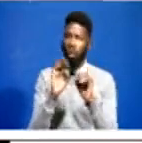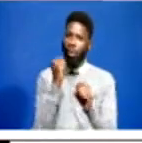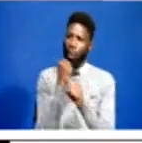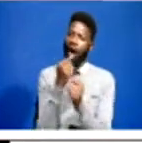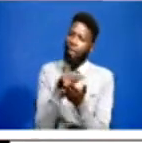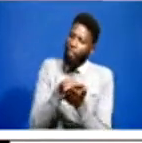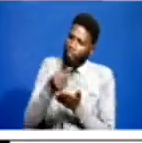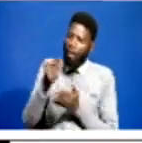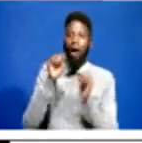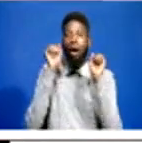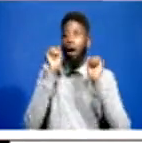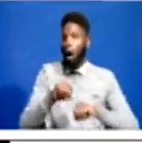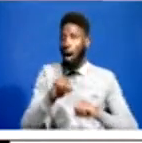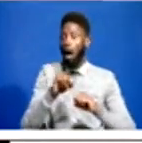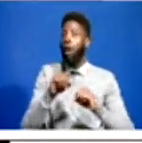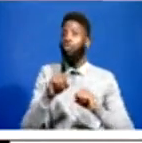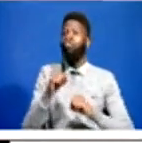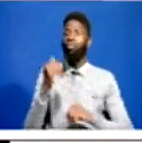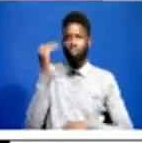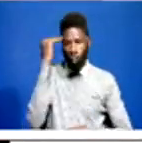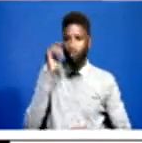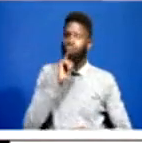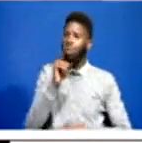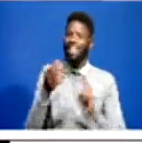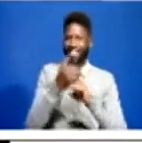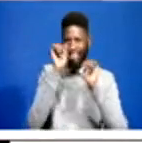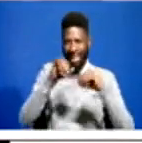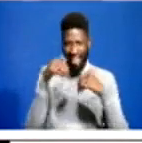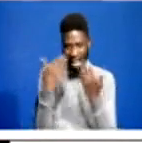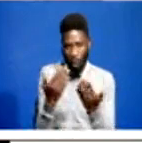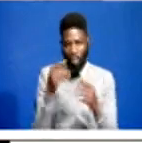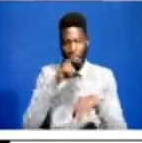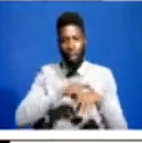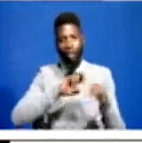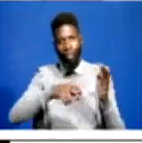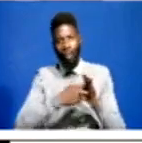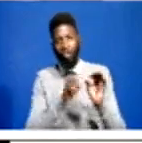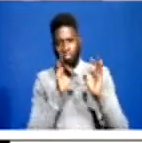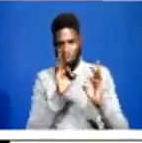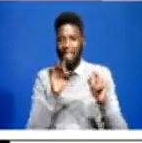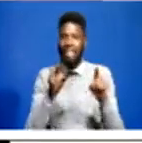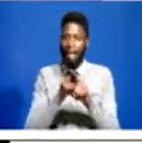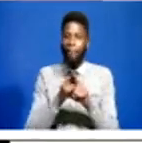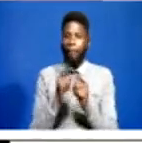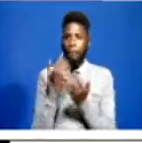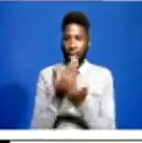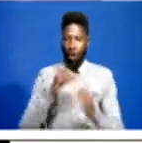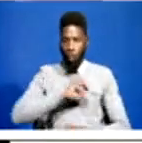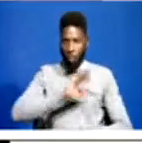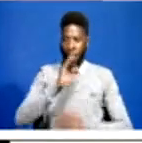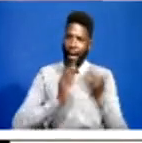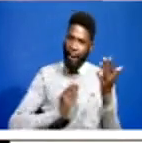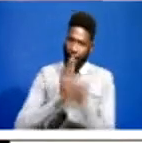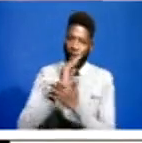a credible system of enforcing contracts and securing property rights.